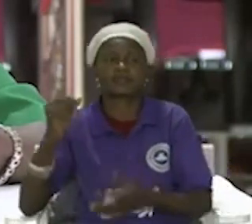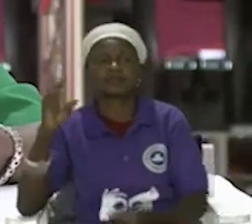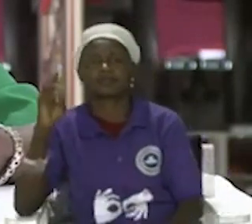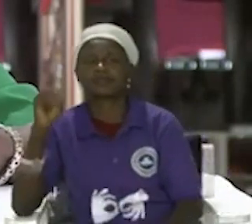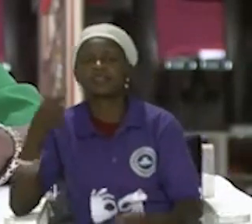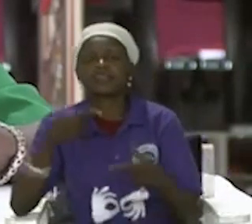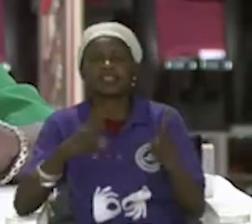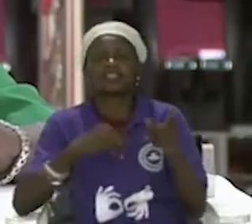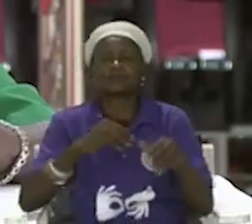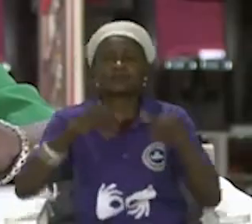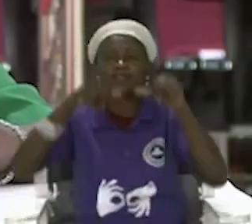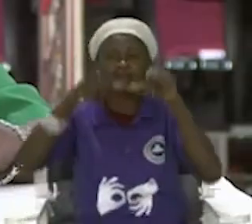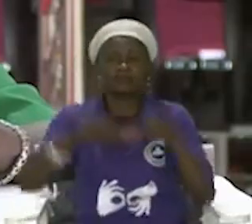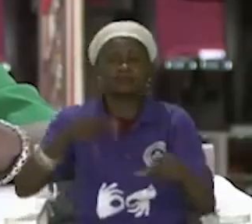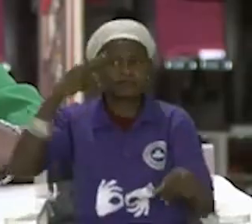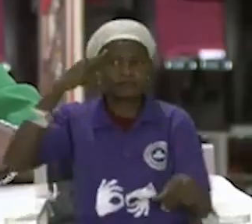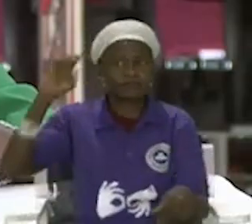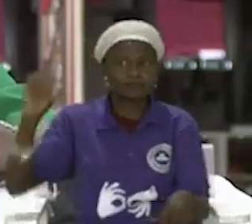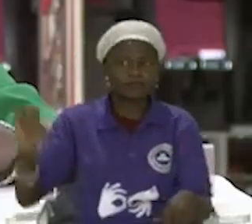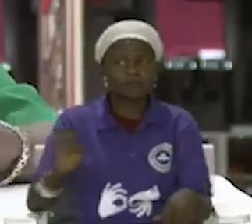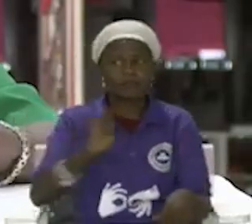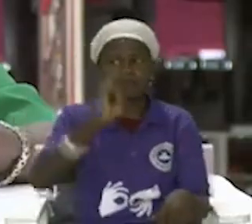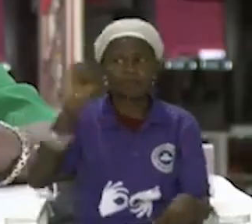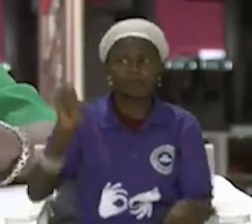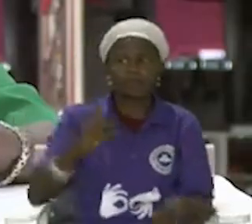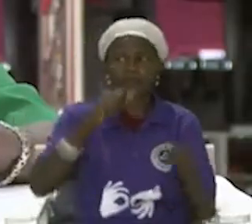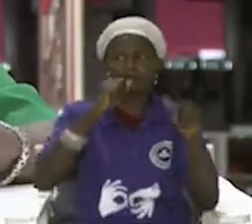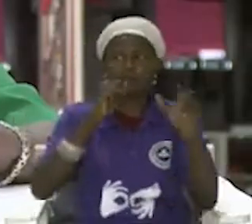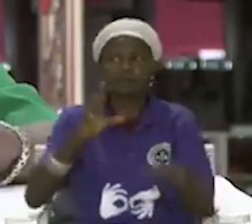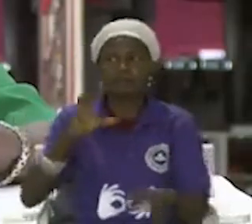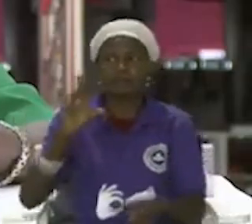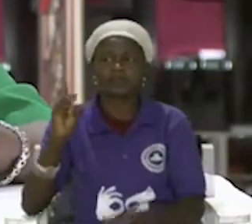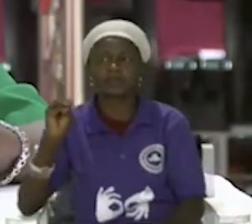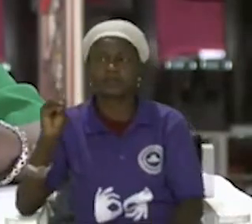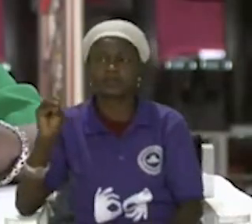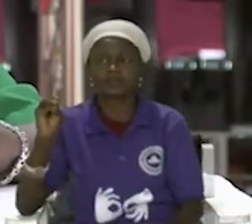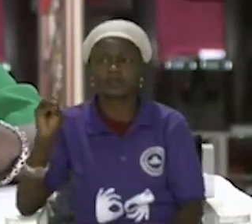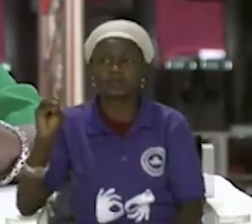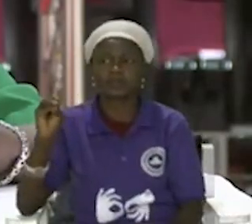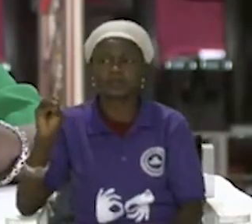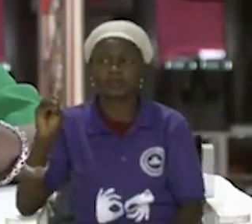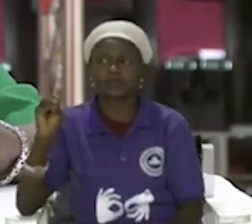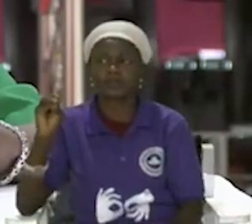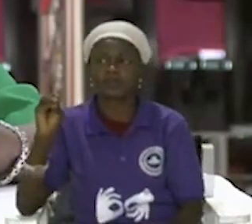Let me remain forever blessed.